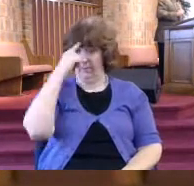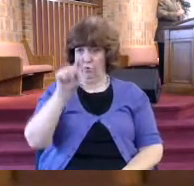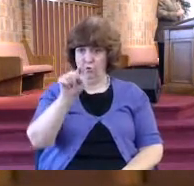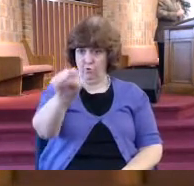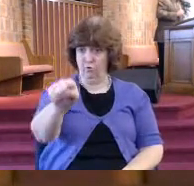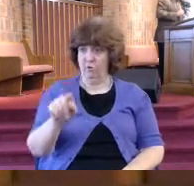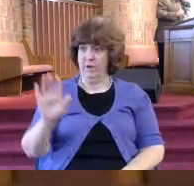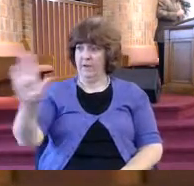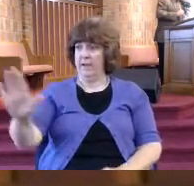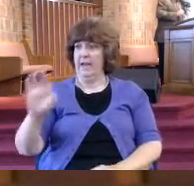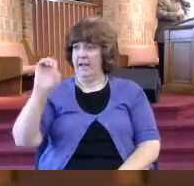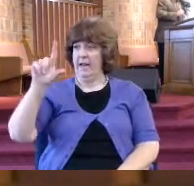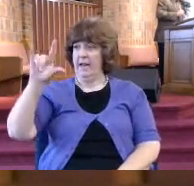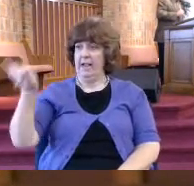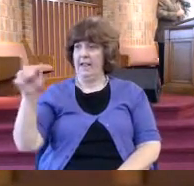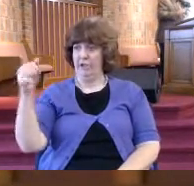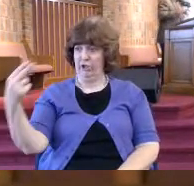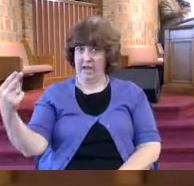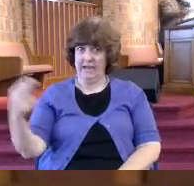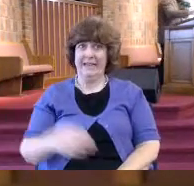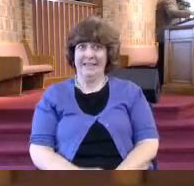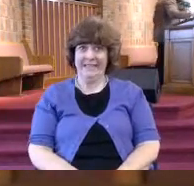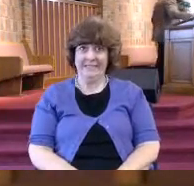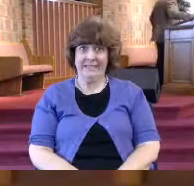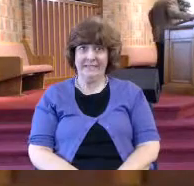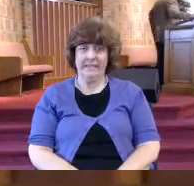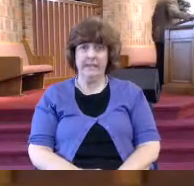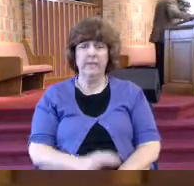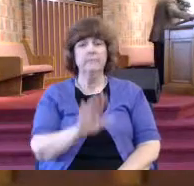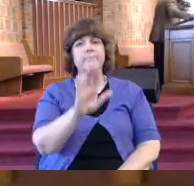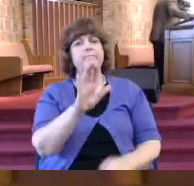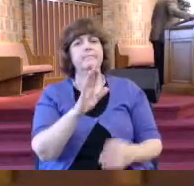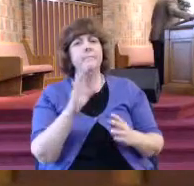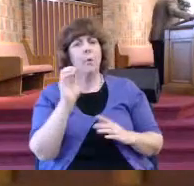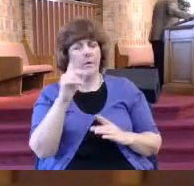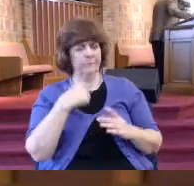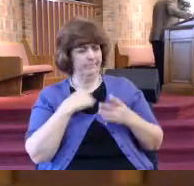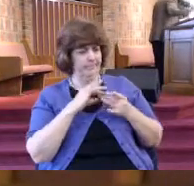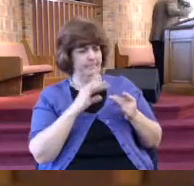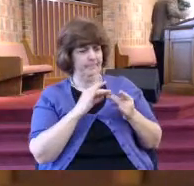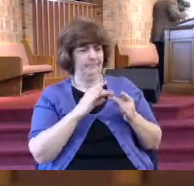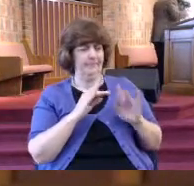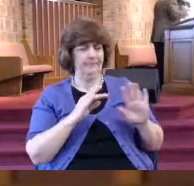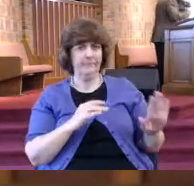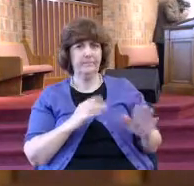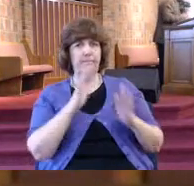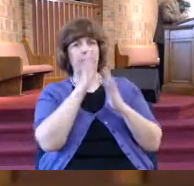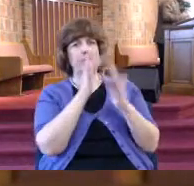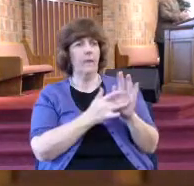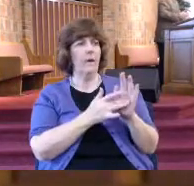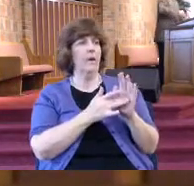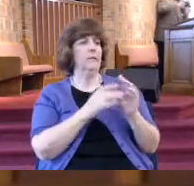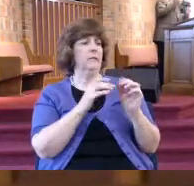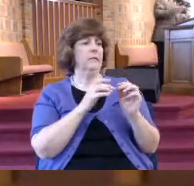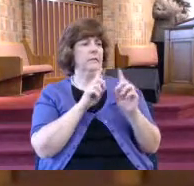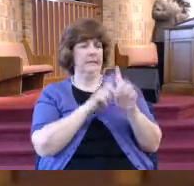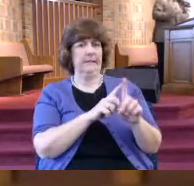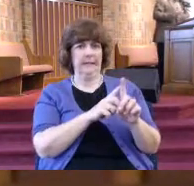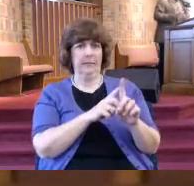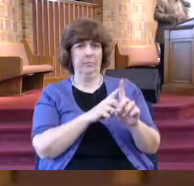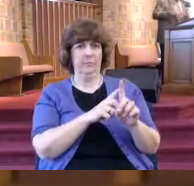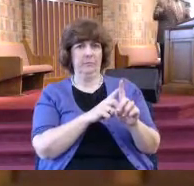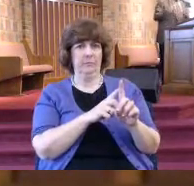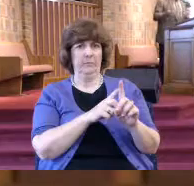and establish what it is that Peter's suggesting. While Jesus is here with His disciples, there are two